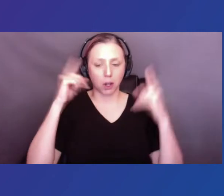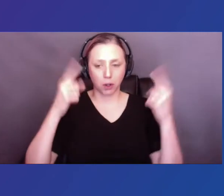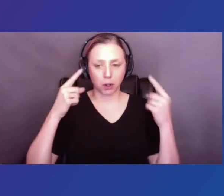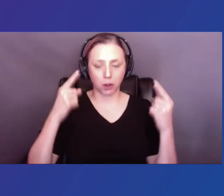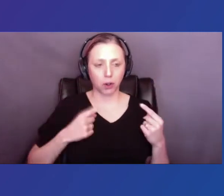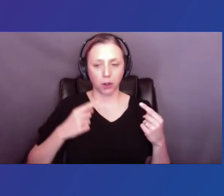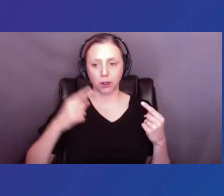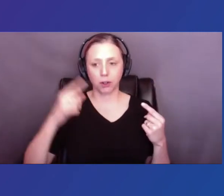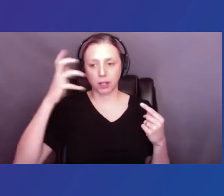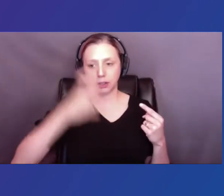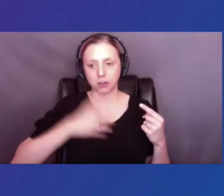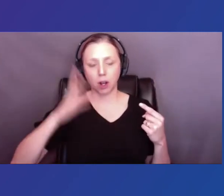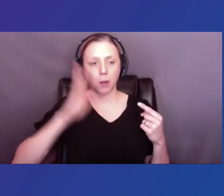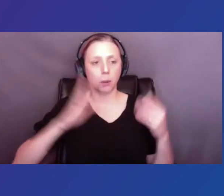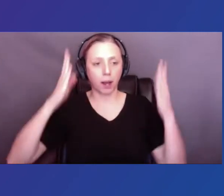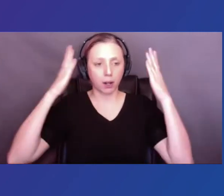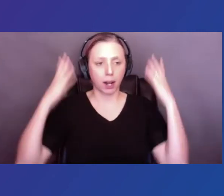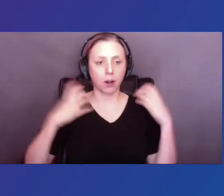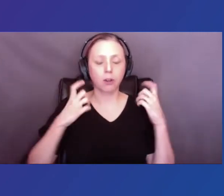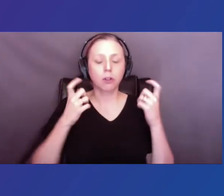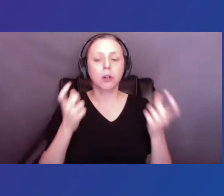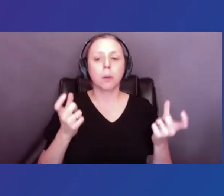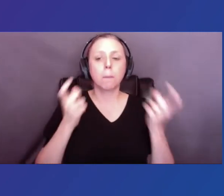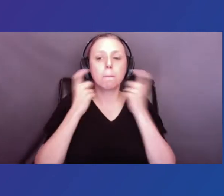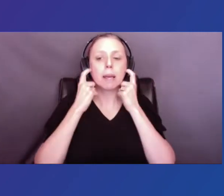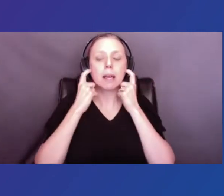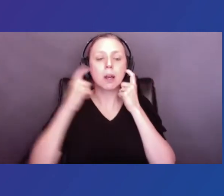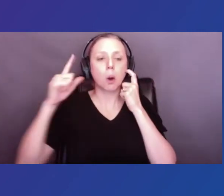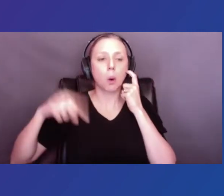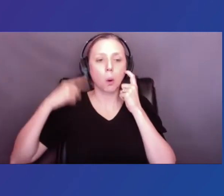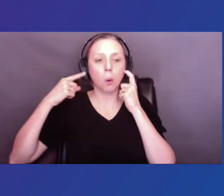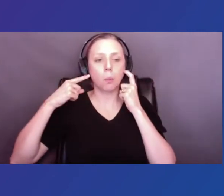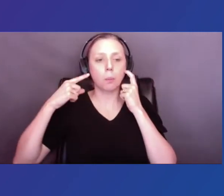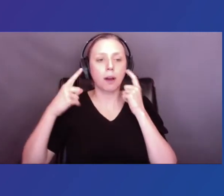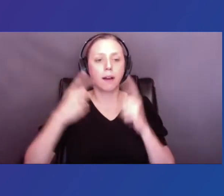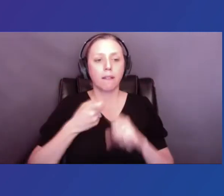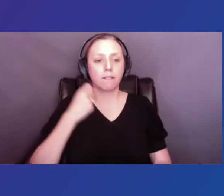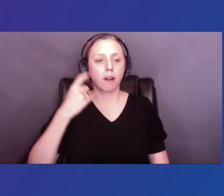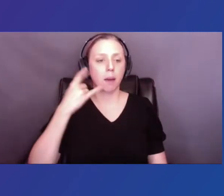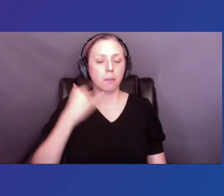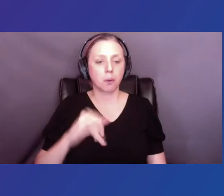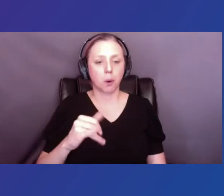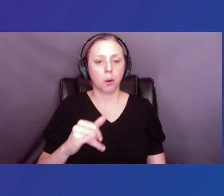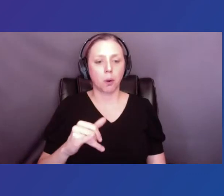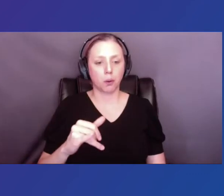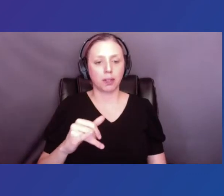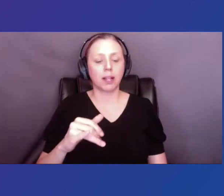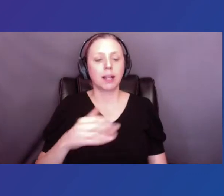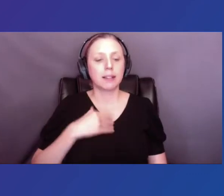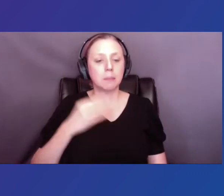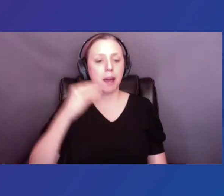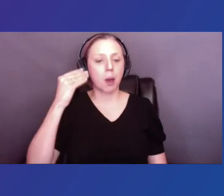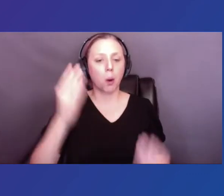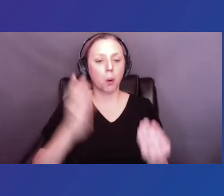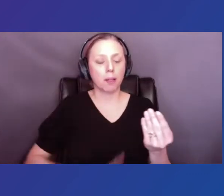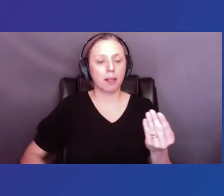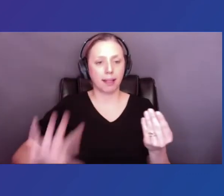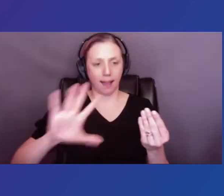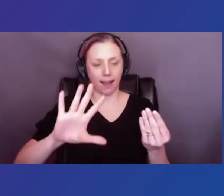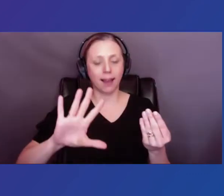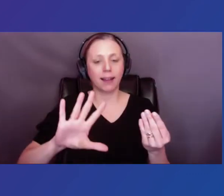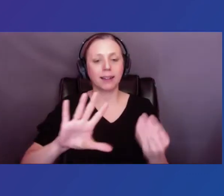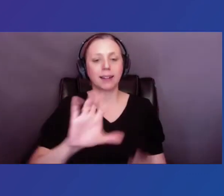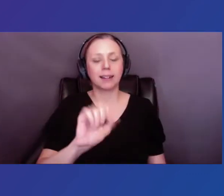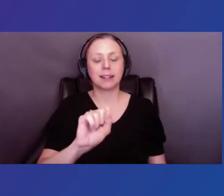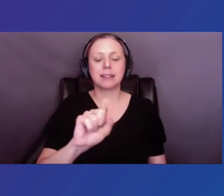wearing large silver hoop earrings from Crucian Gold in II, which is my homeland, colonially known as St.